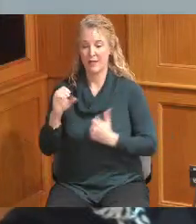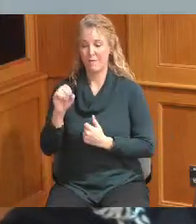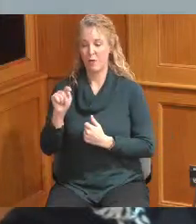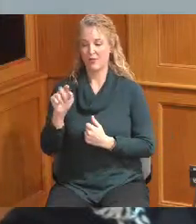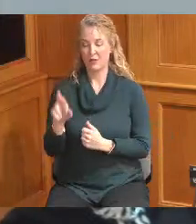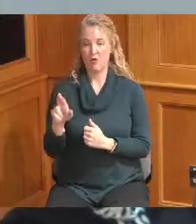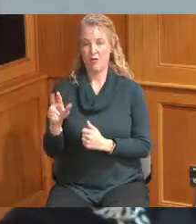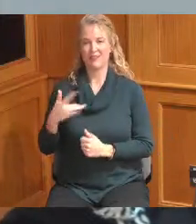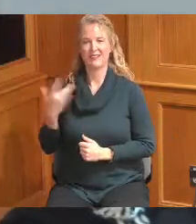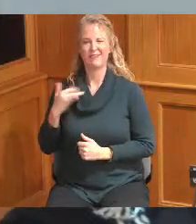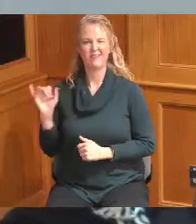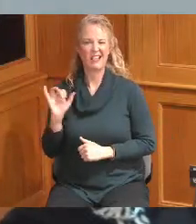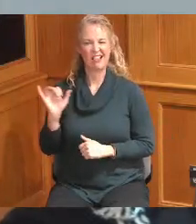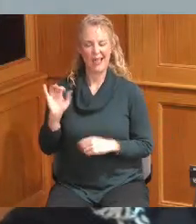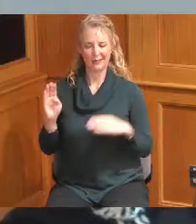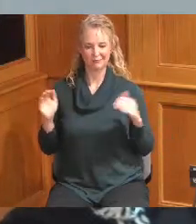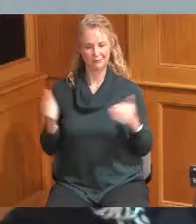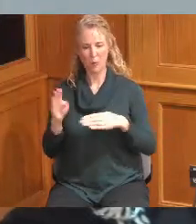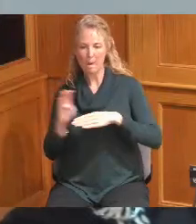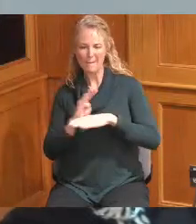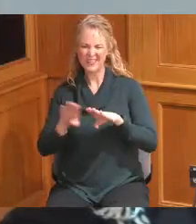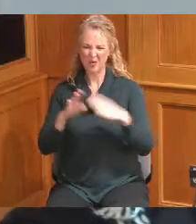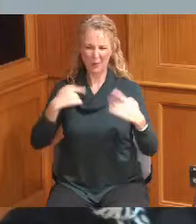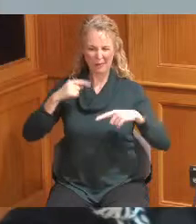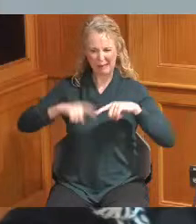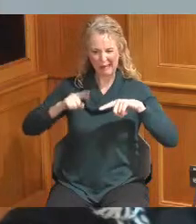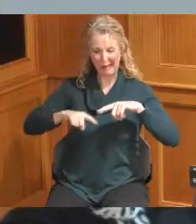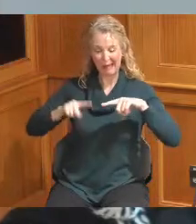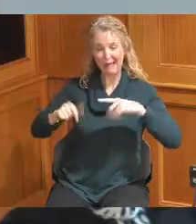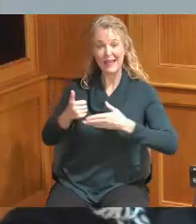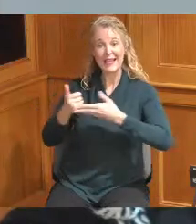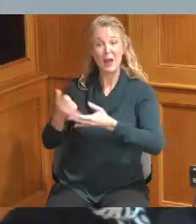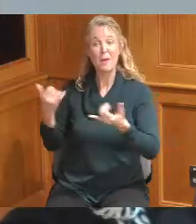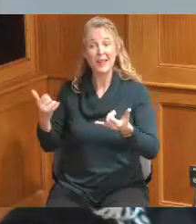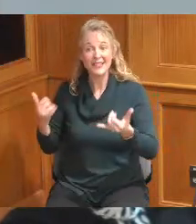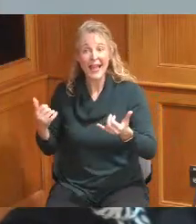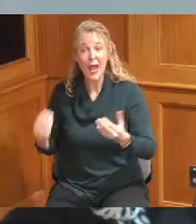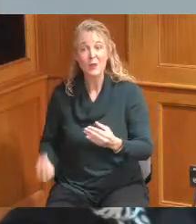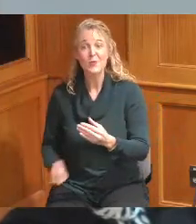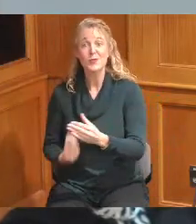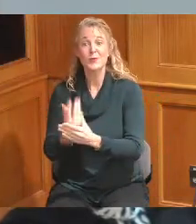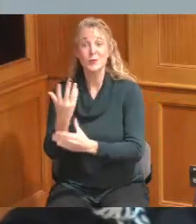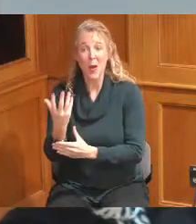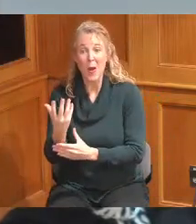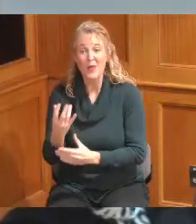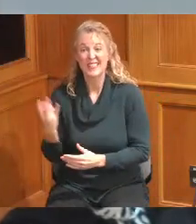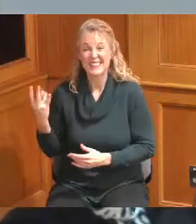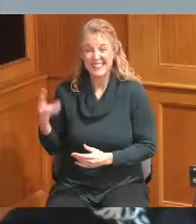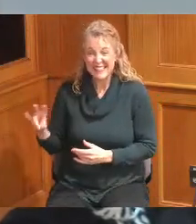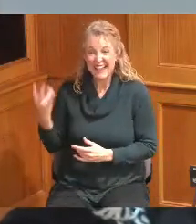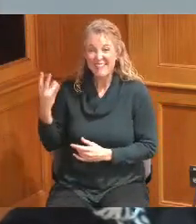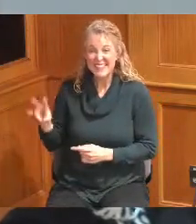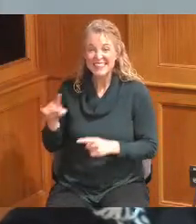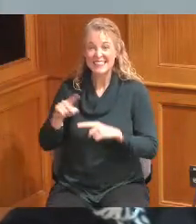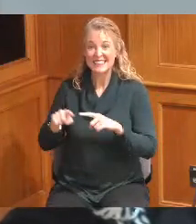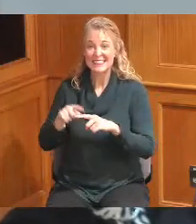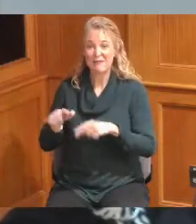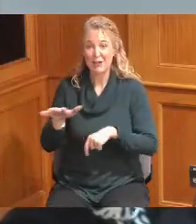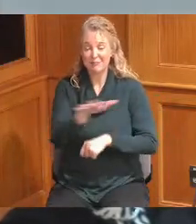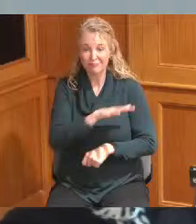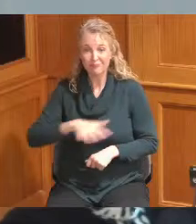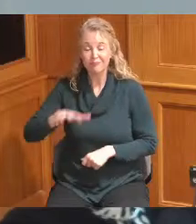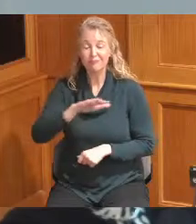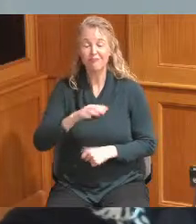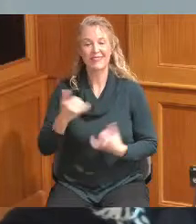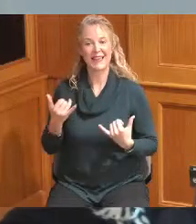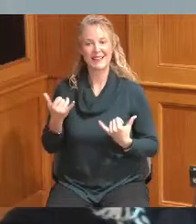face barriers to opening small businesses. Whereas Mortar has now expanded to be active in 17 neighborhoods in the region and has become